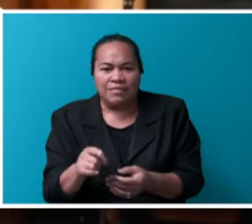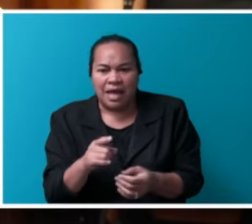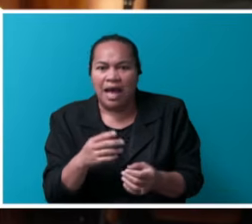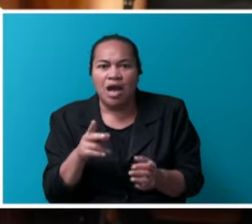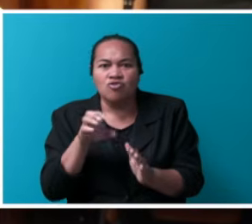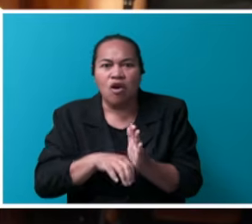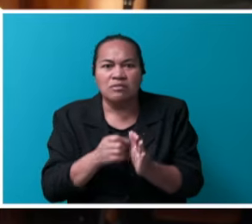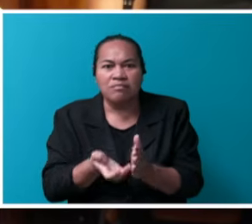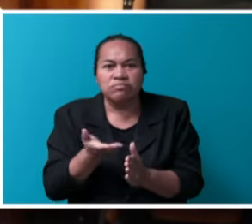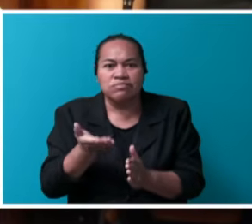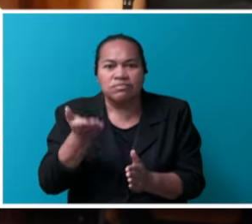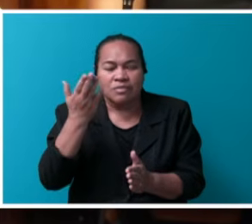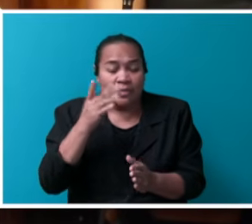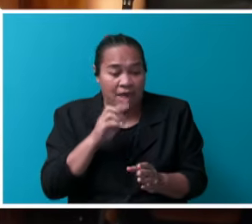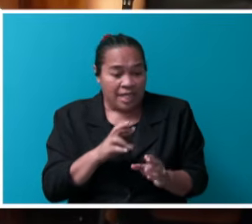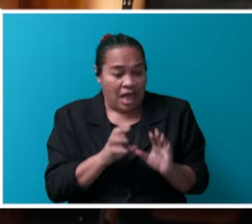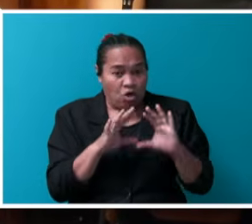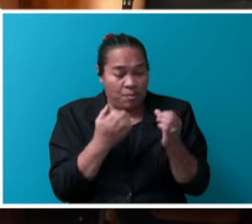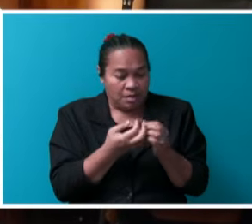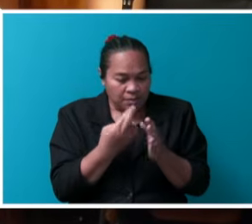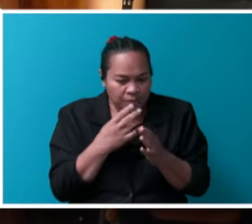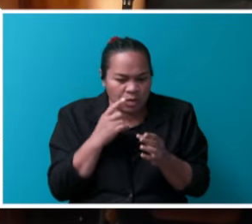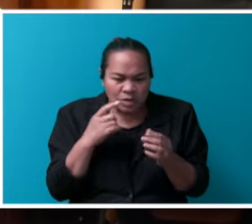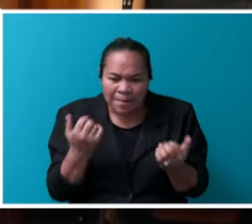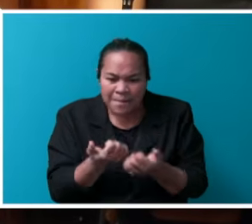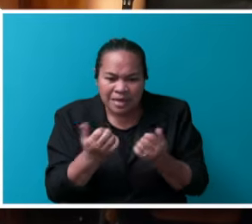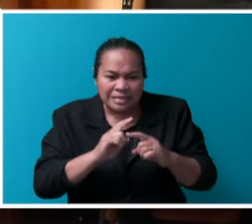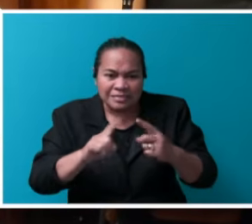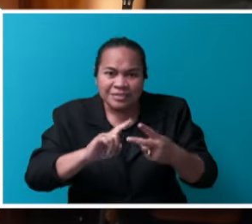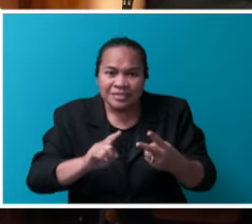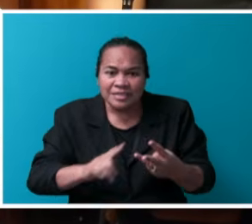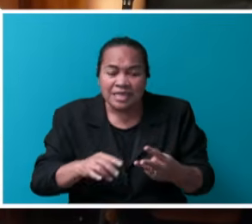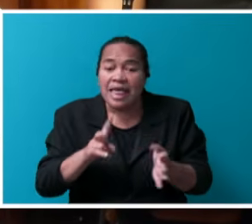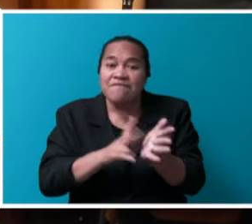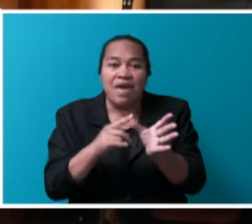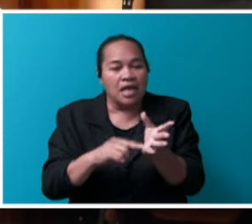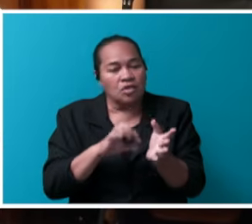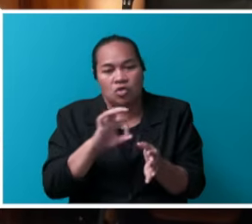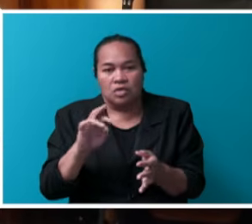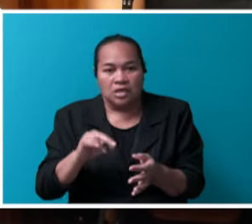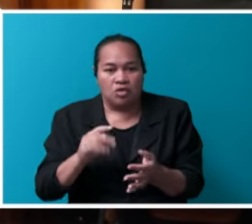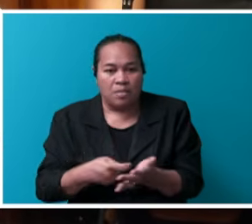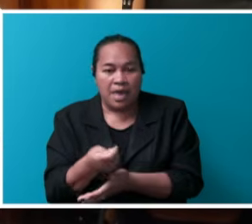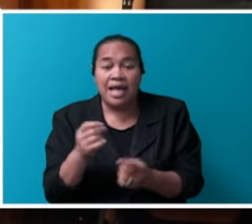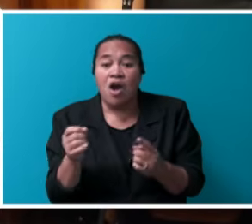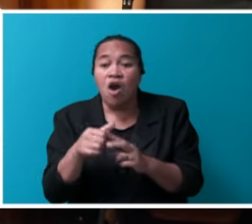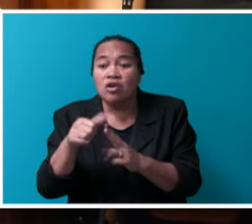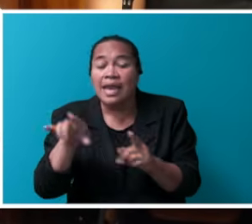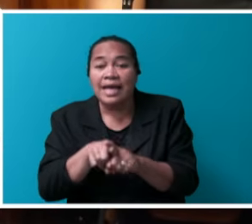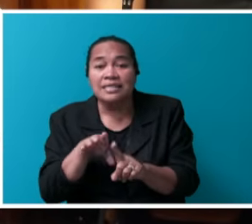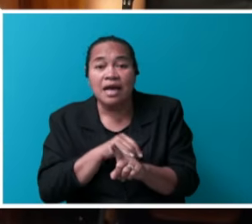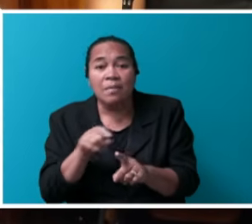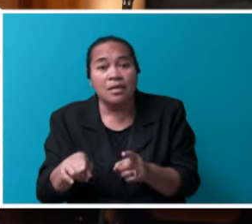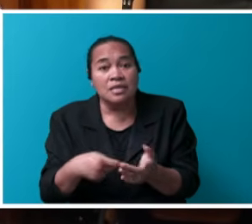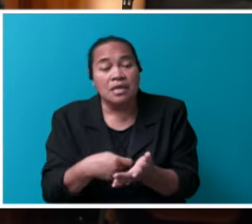of the Fiscal Review Committee, we exempted 22 basic consumer items from VAT, including prescription medicines. We